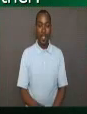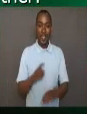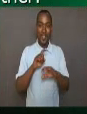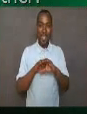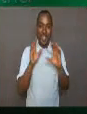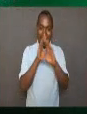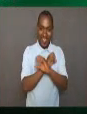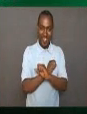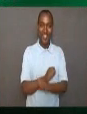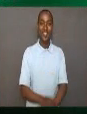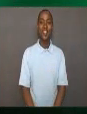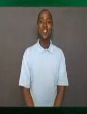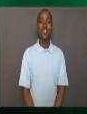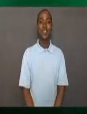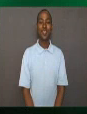Time's up.